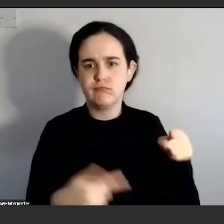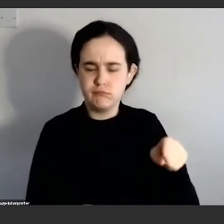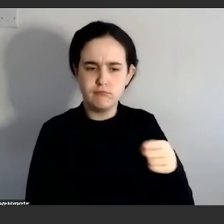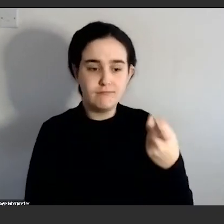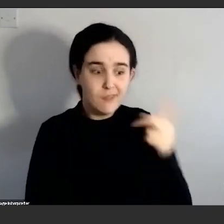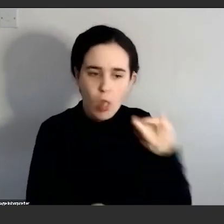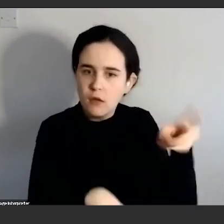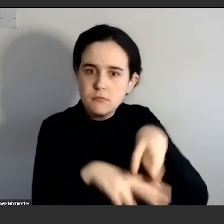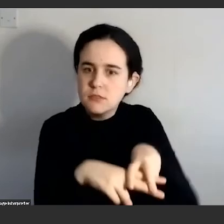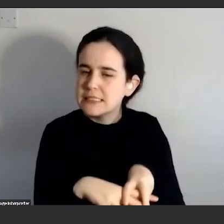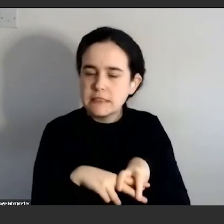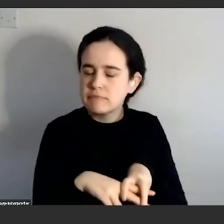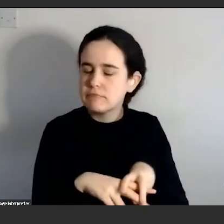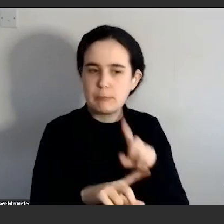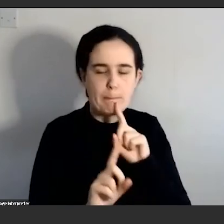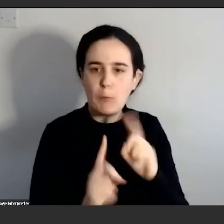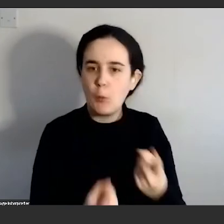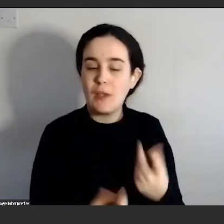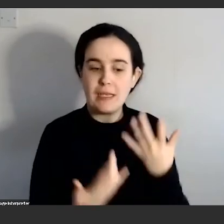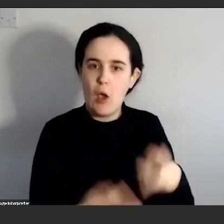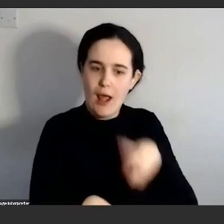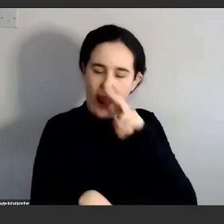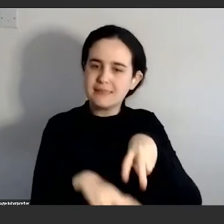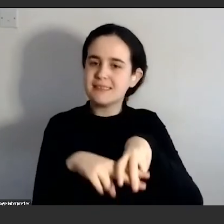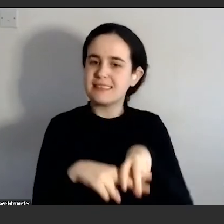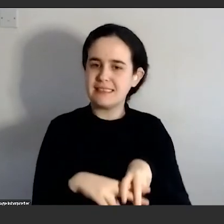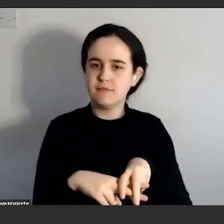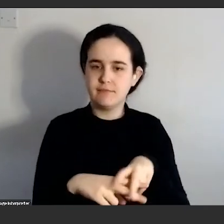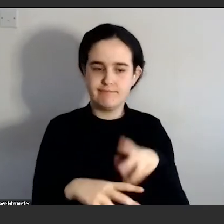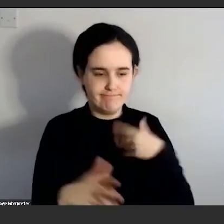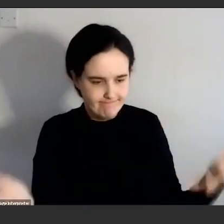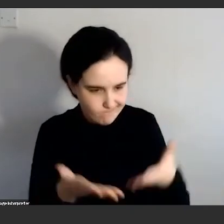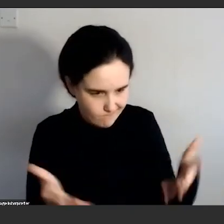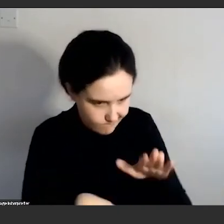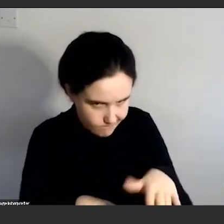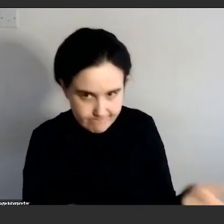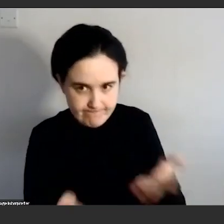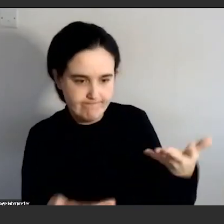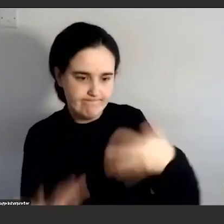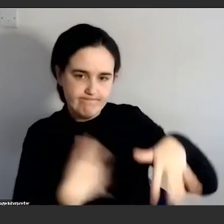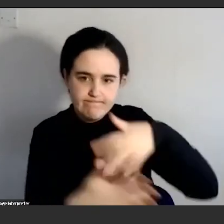learning. What we learn at the center, we do the same here.